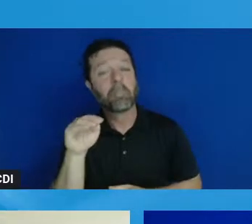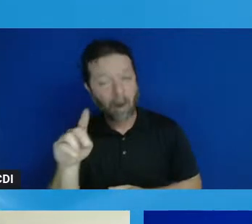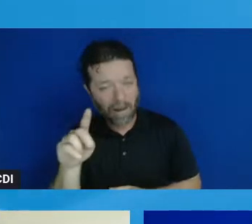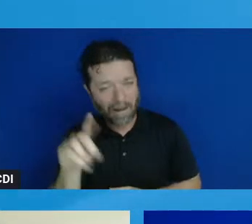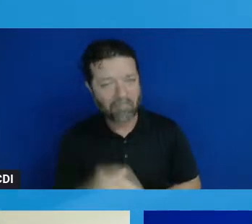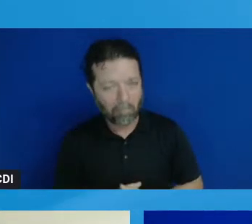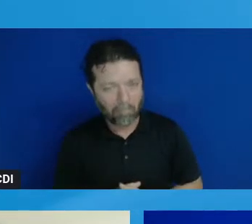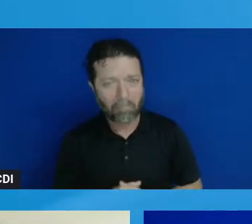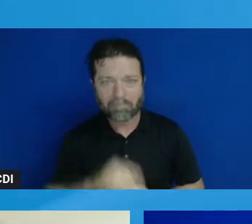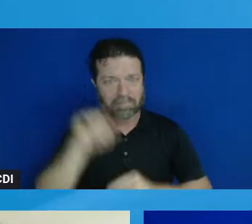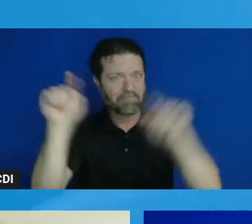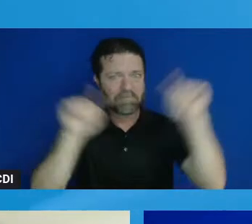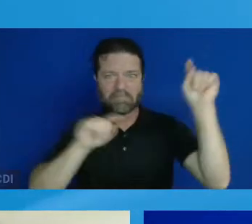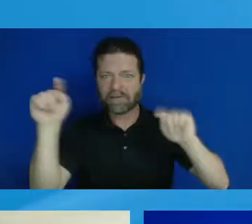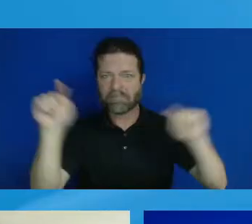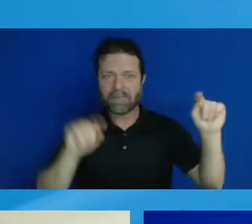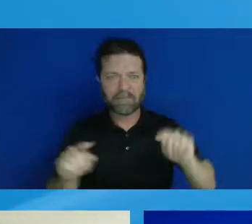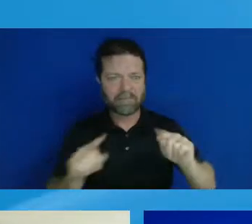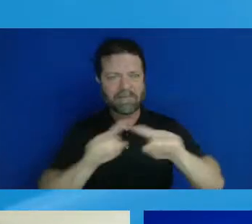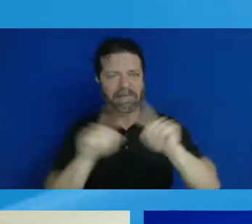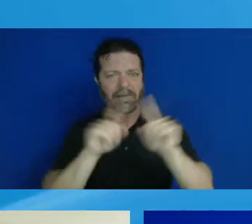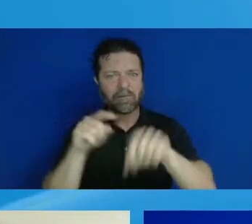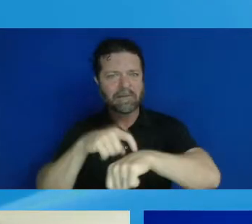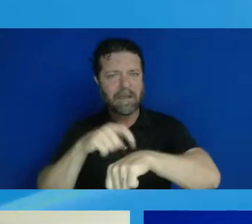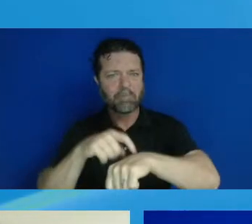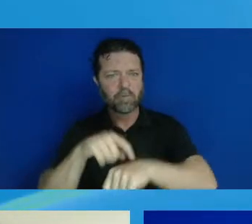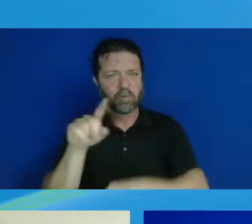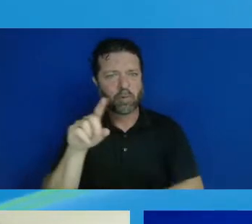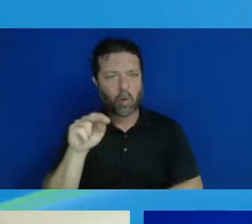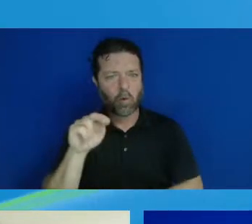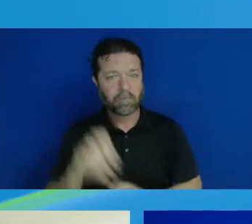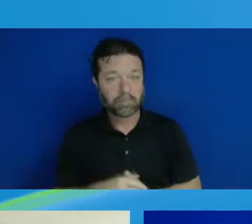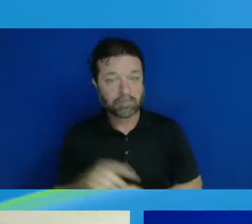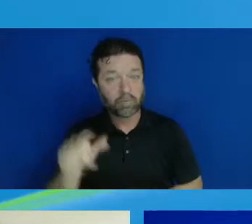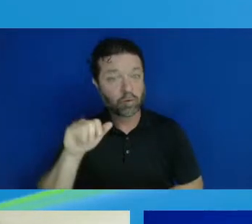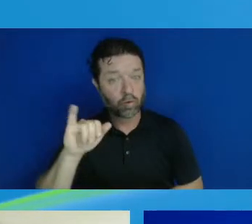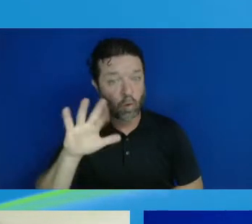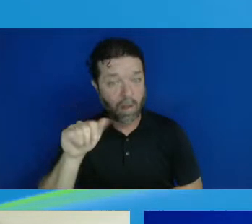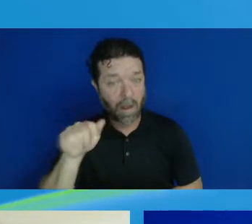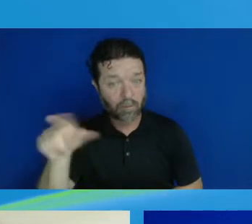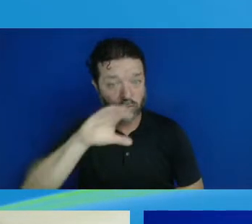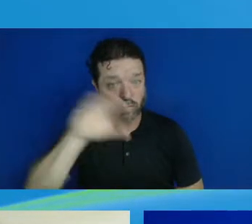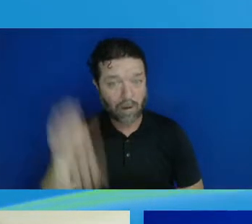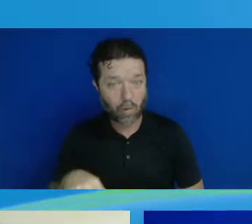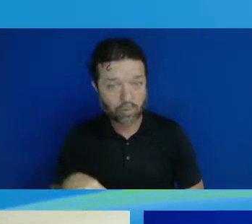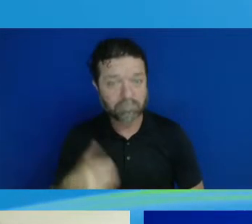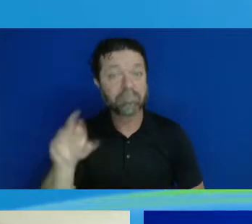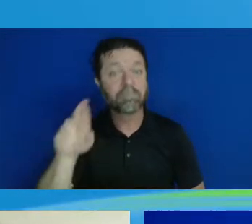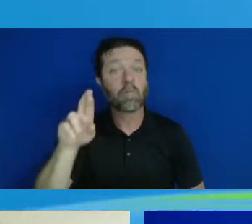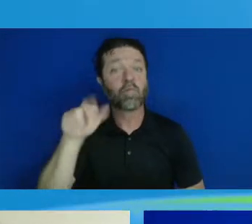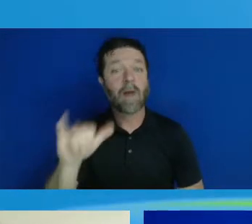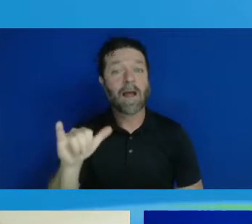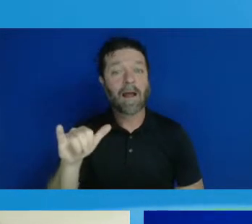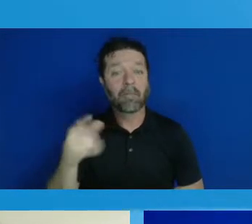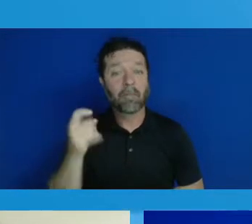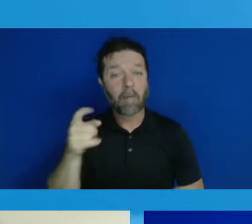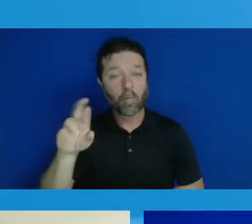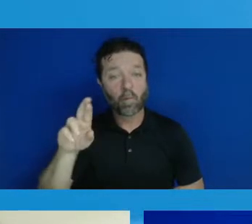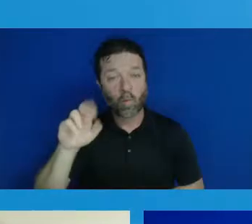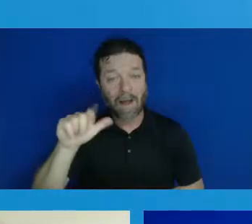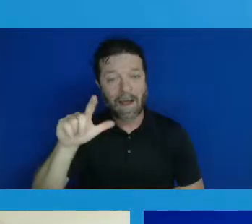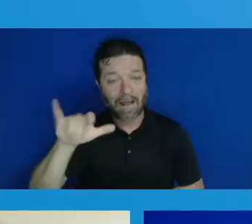zones represented here. Julia from Chicago, Ray from Raleigh. Nice to have you all here. Thank you so much for